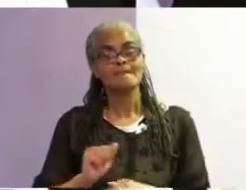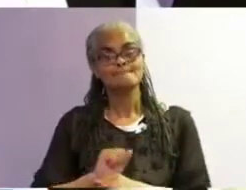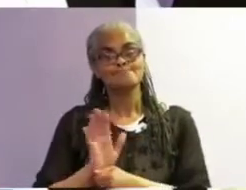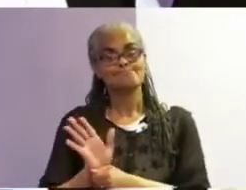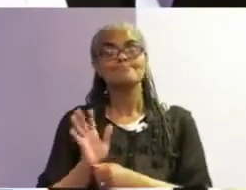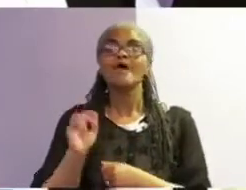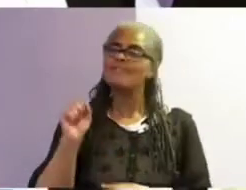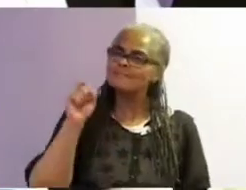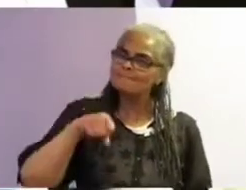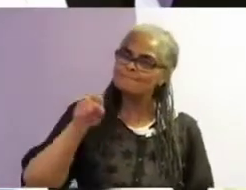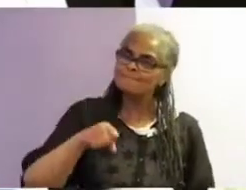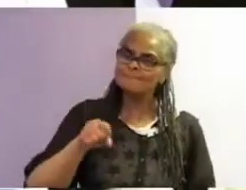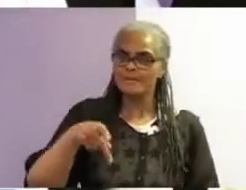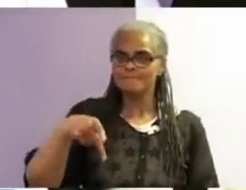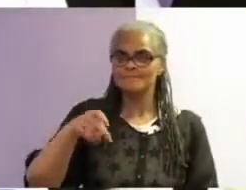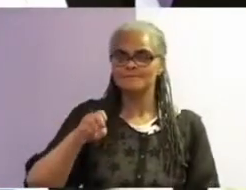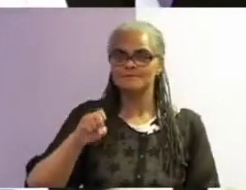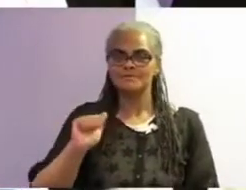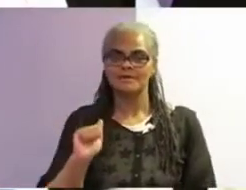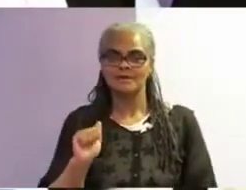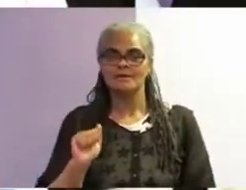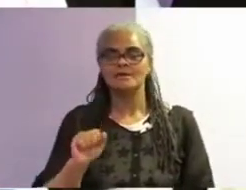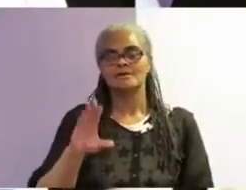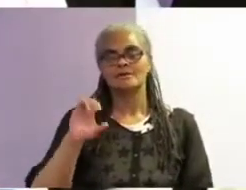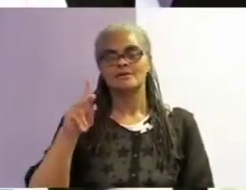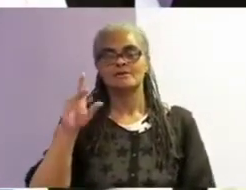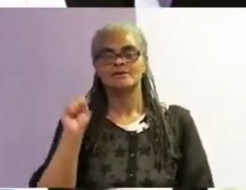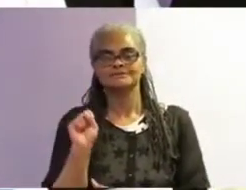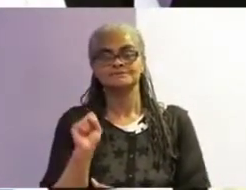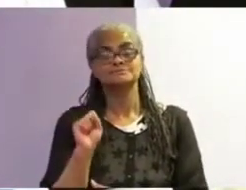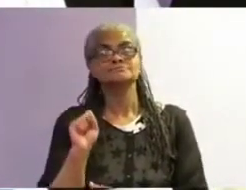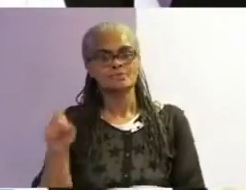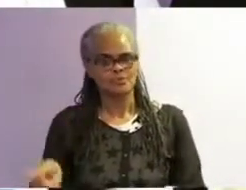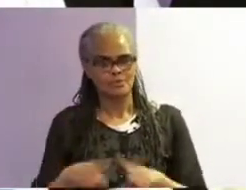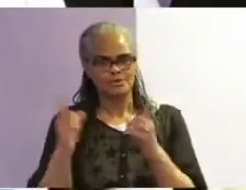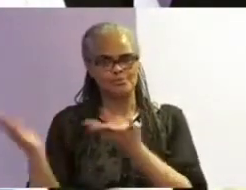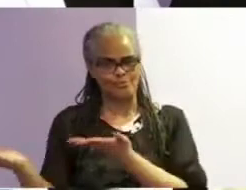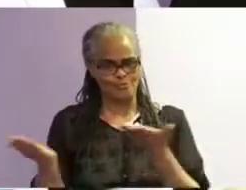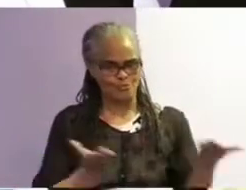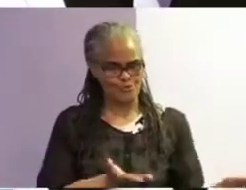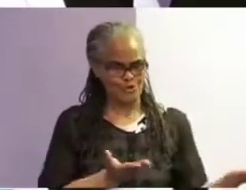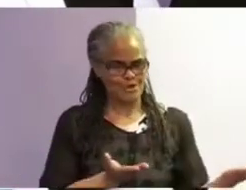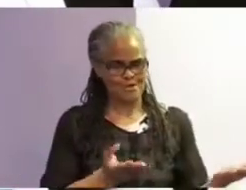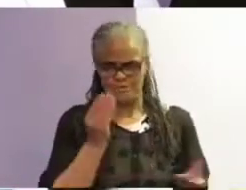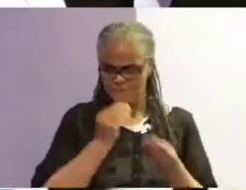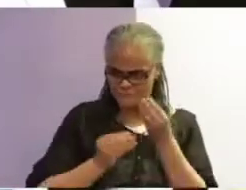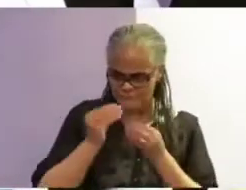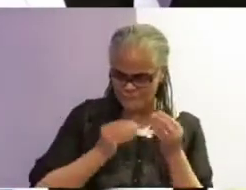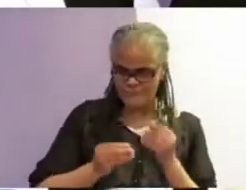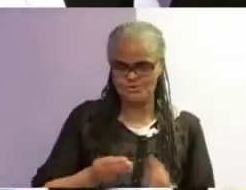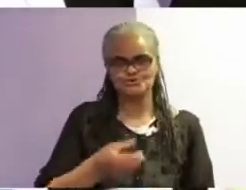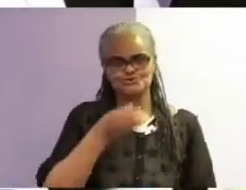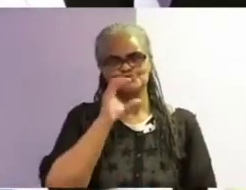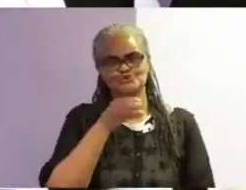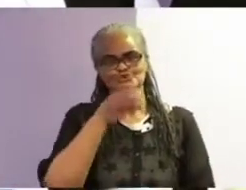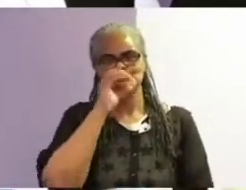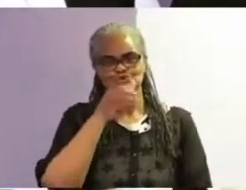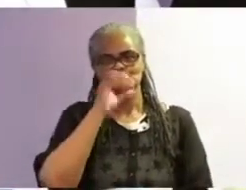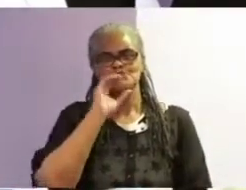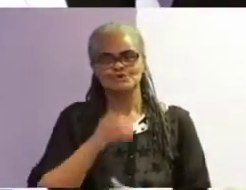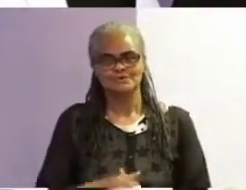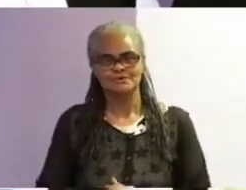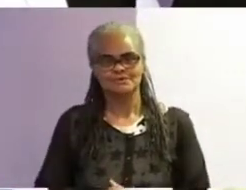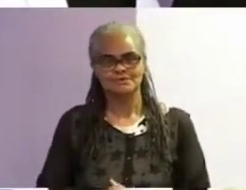would somehow or another bring them whatever they were drinking on a tray. And they would pull the tray the